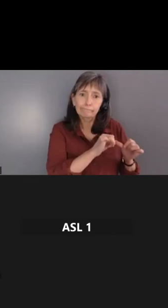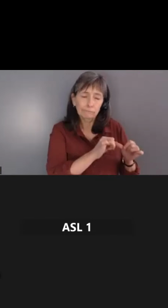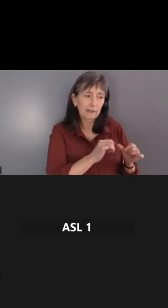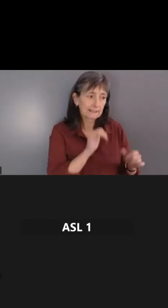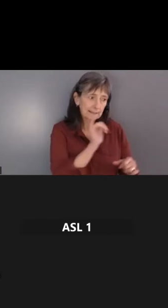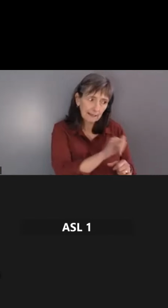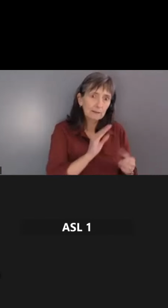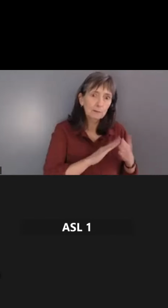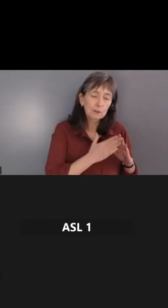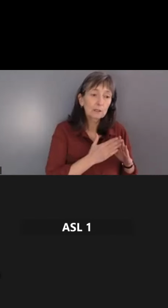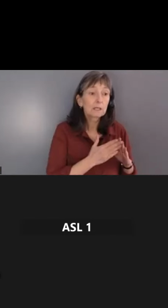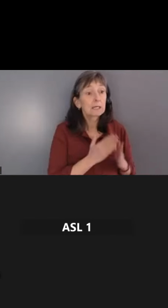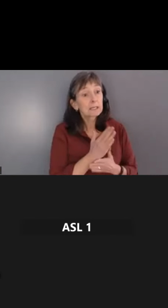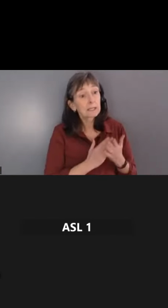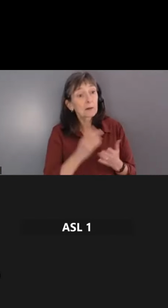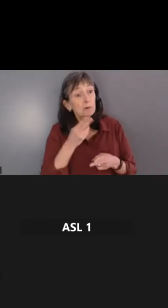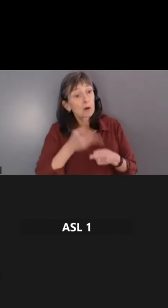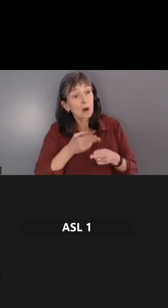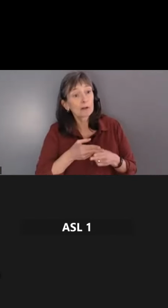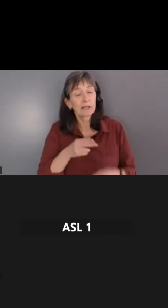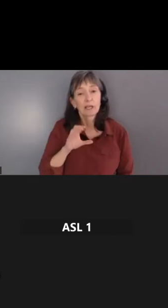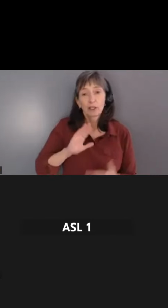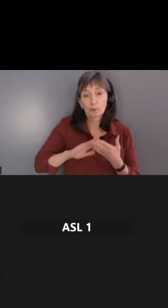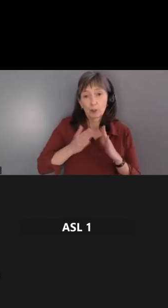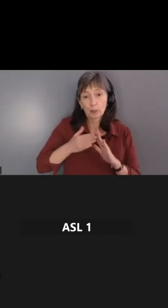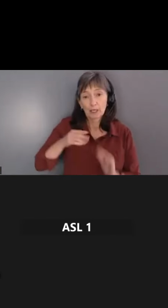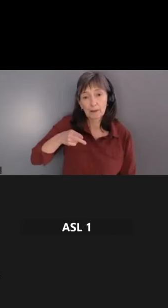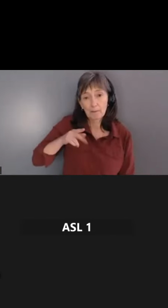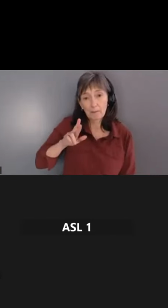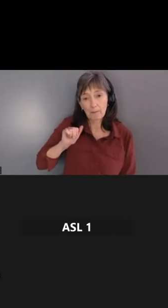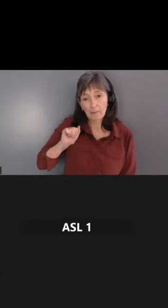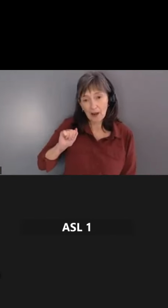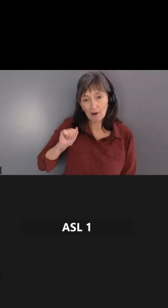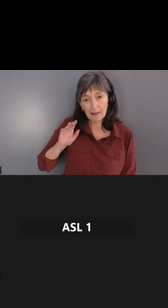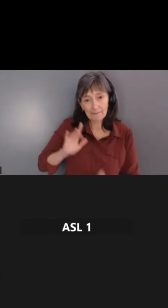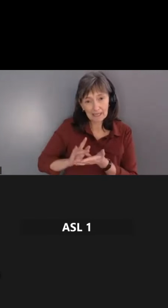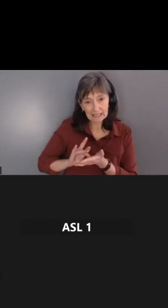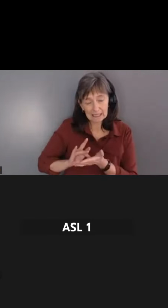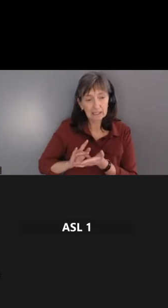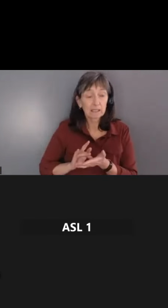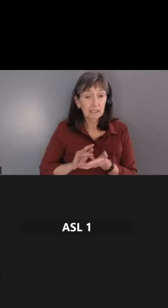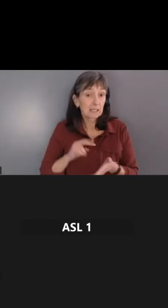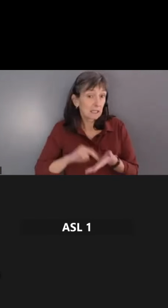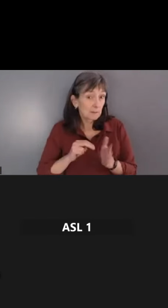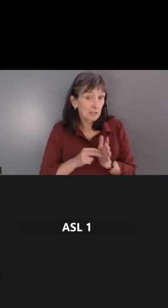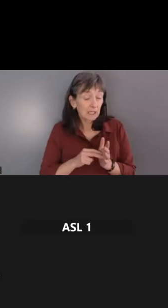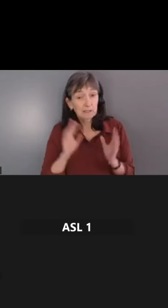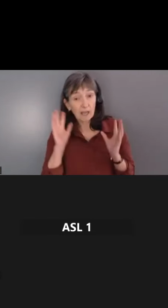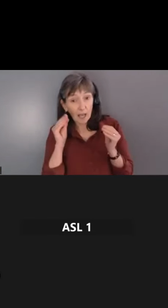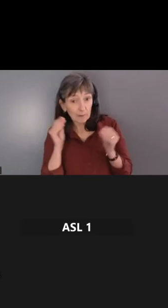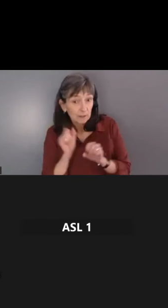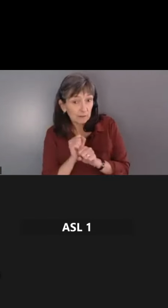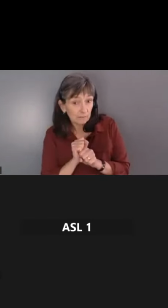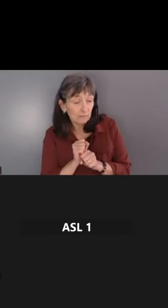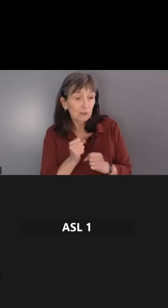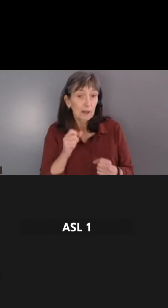care models such as community paramedicine programs, in which trained paramedics work with healthcare professionals to reduce hospital visits and